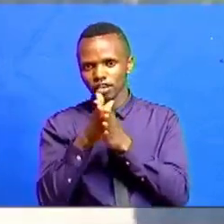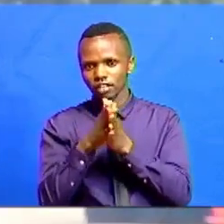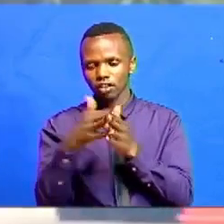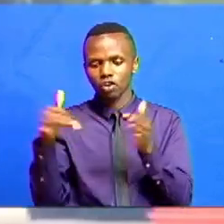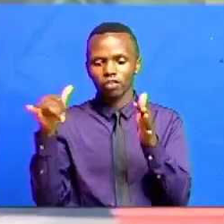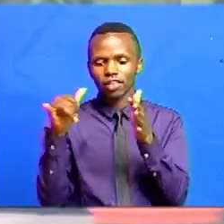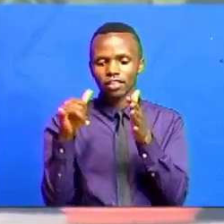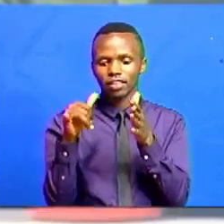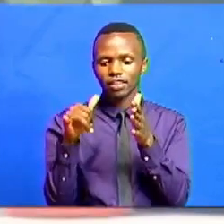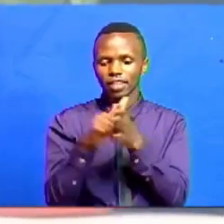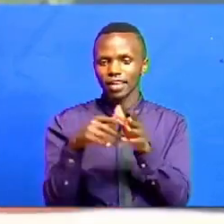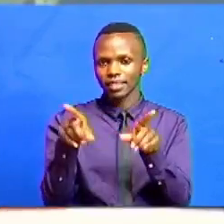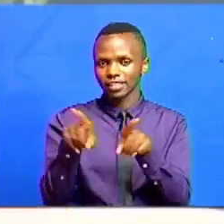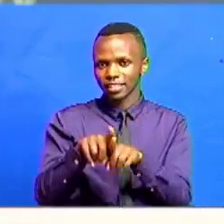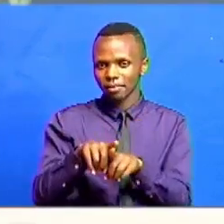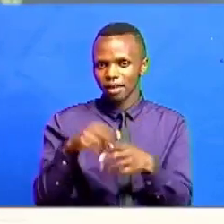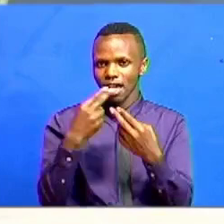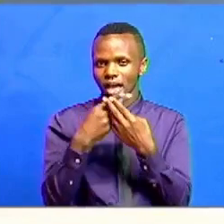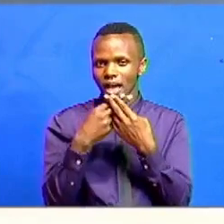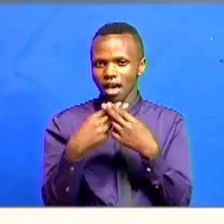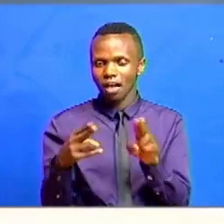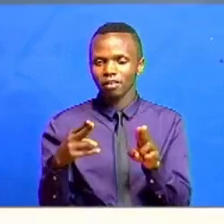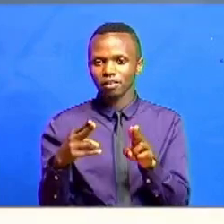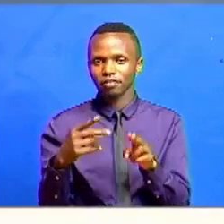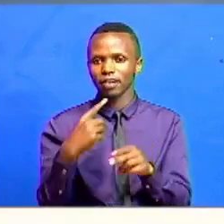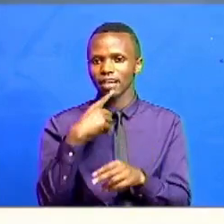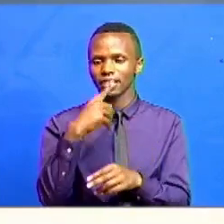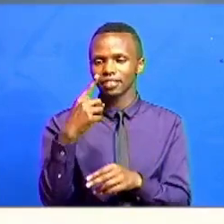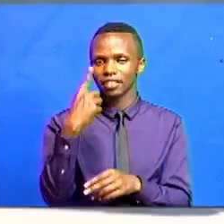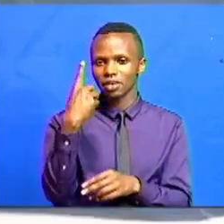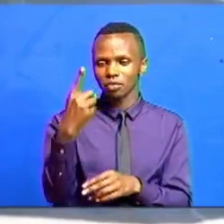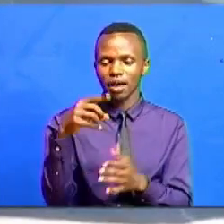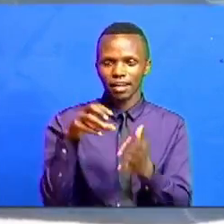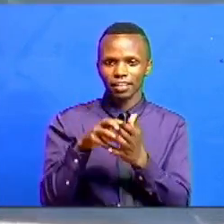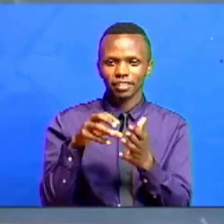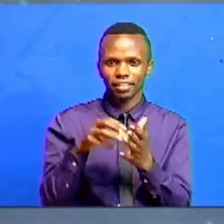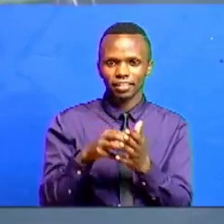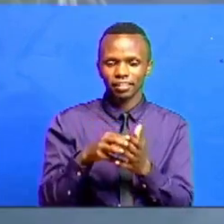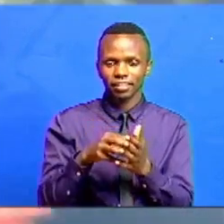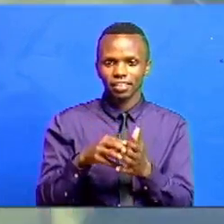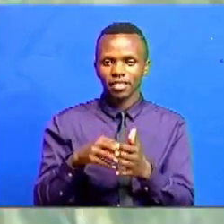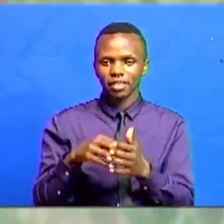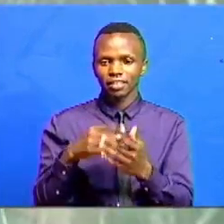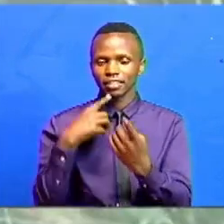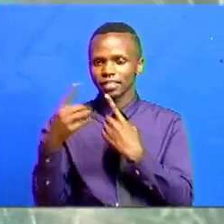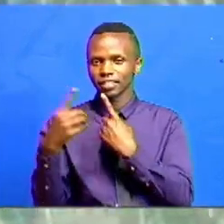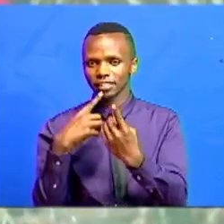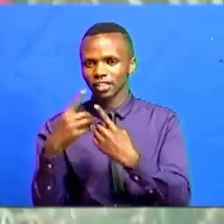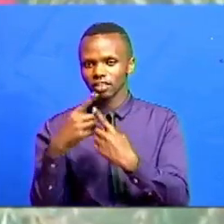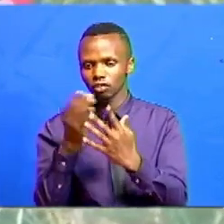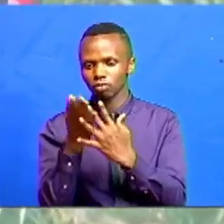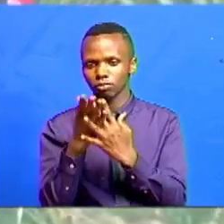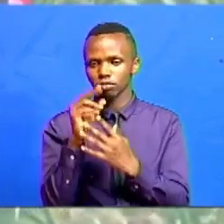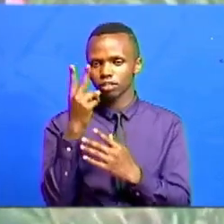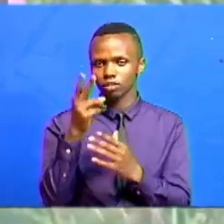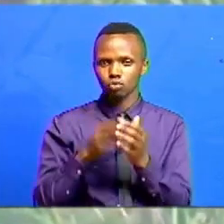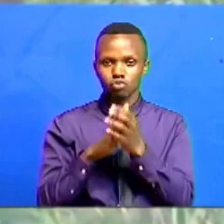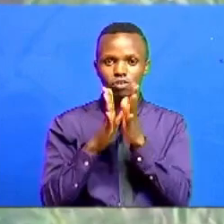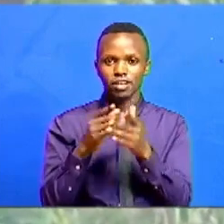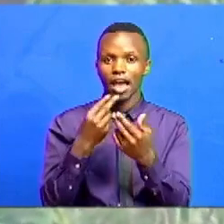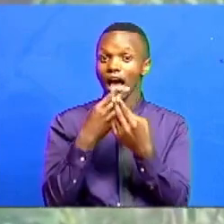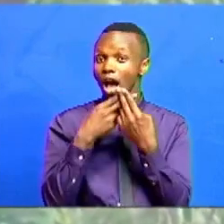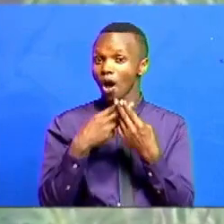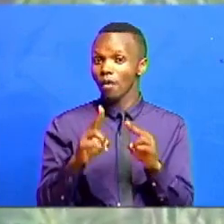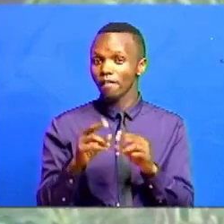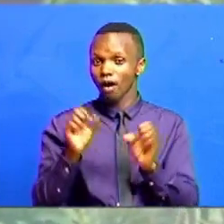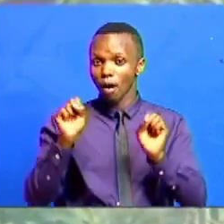same. However, analysts say that this could have been one of the matters on the table for discussions between the two leaders, although it